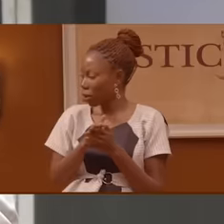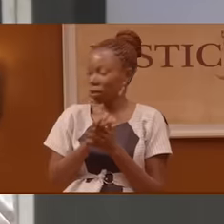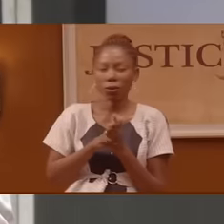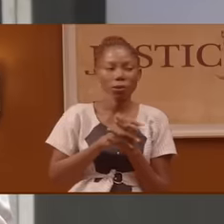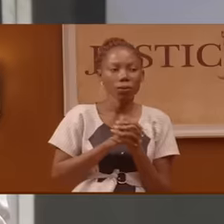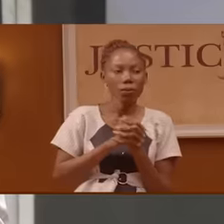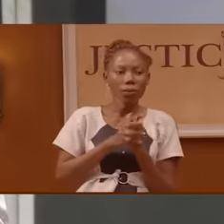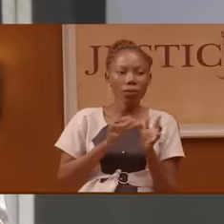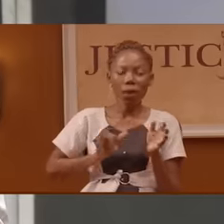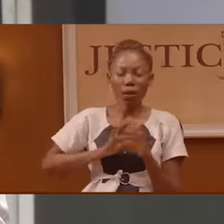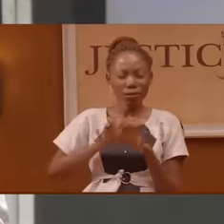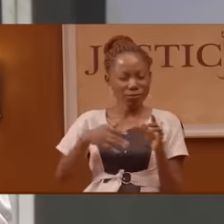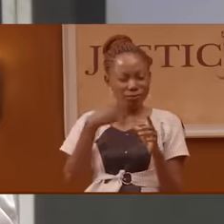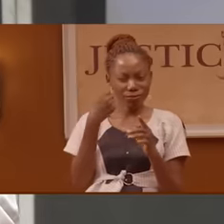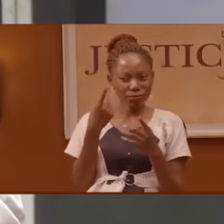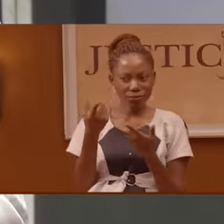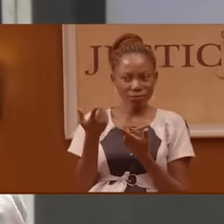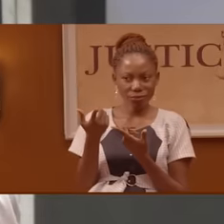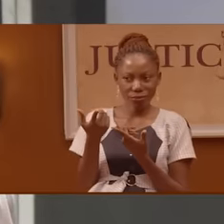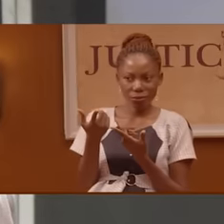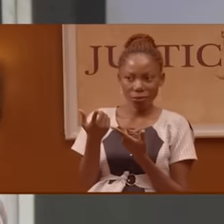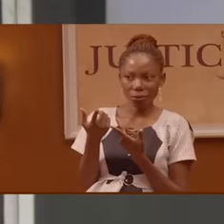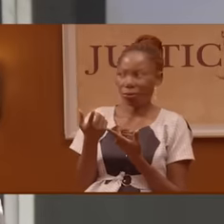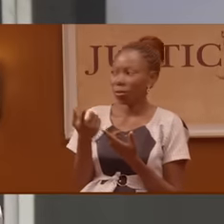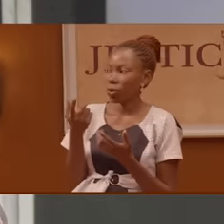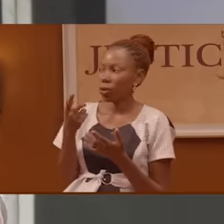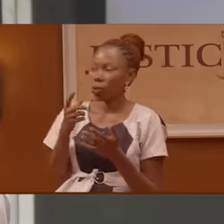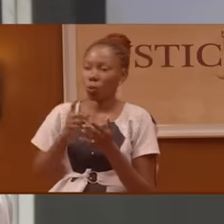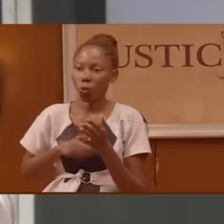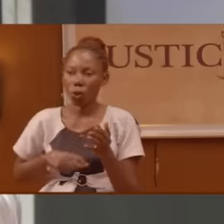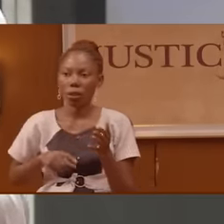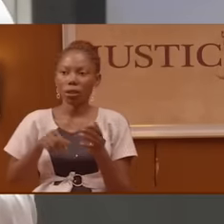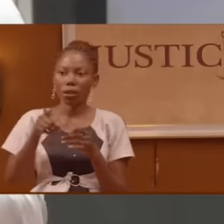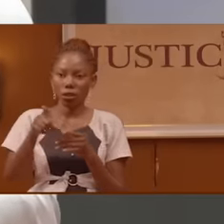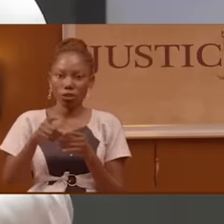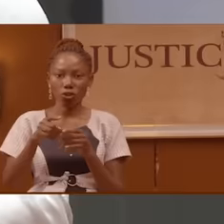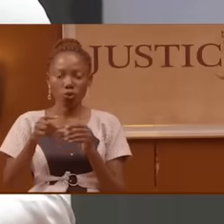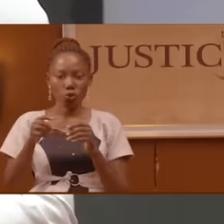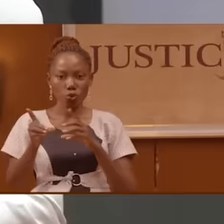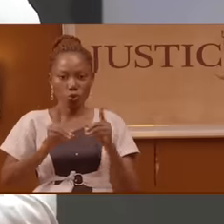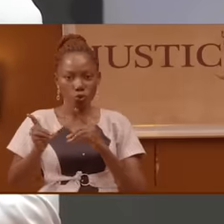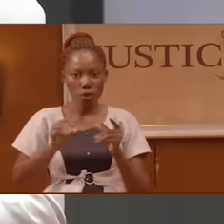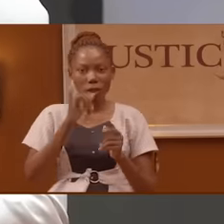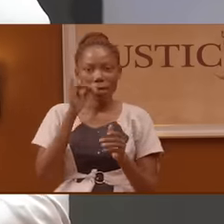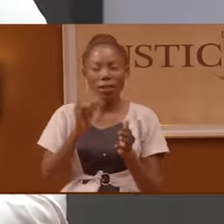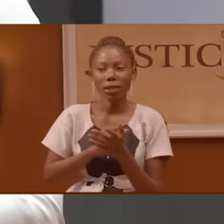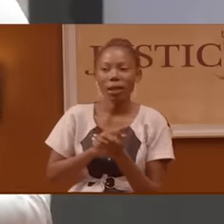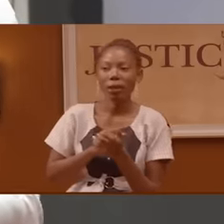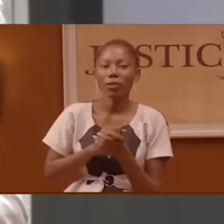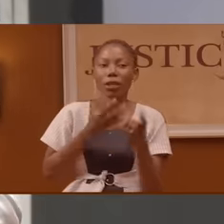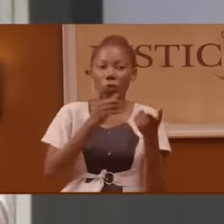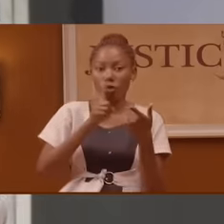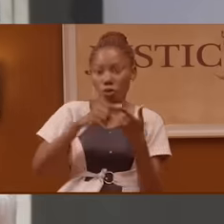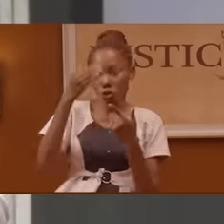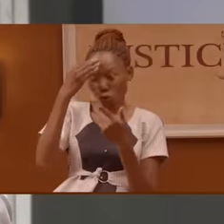don't understand. That's no. What he portrayed to to want to do was he wants to